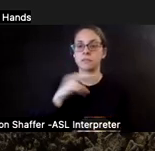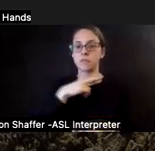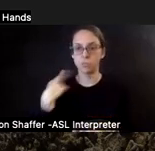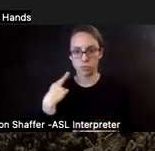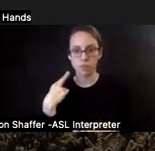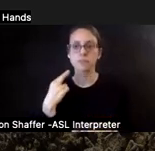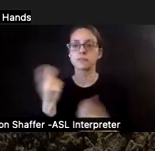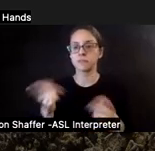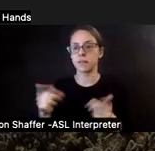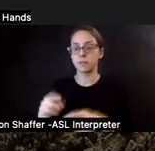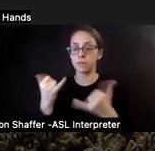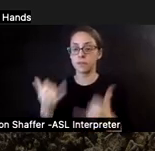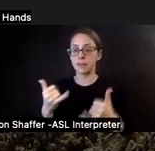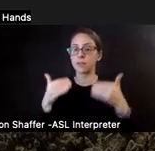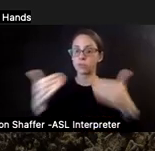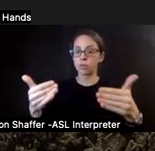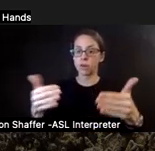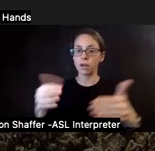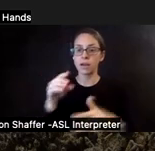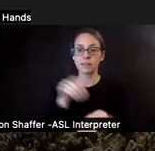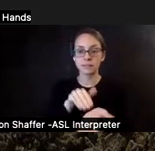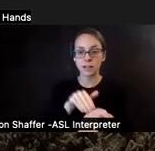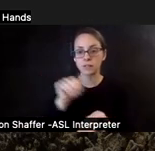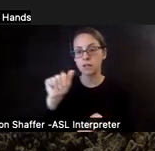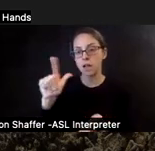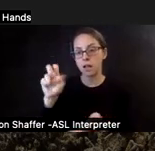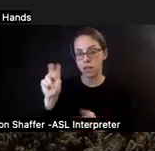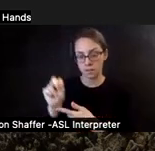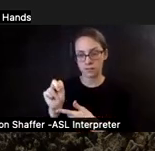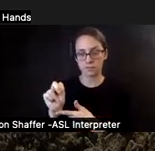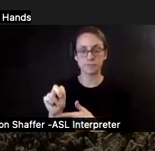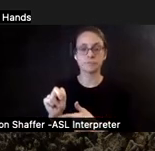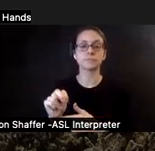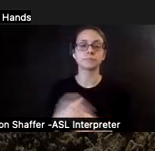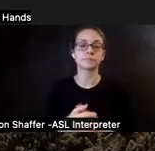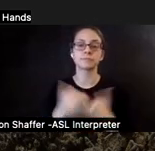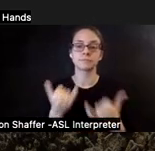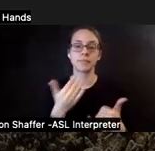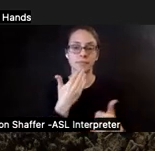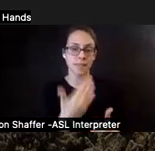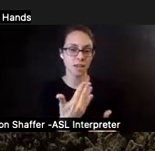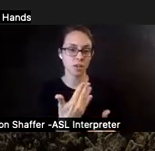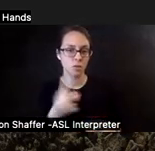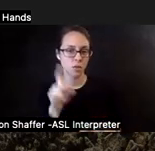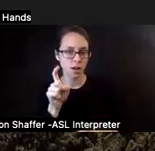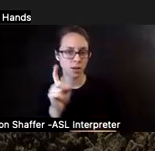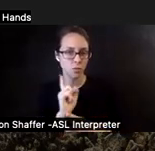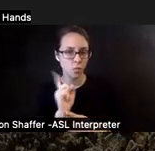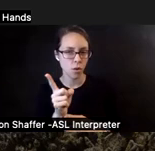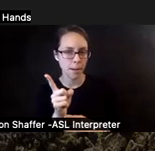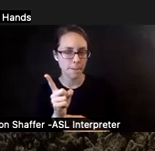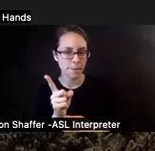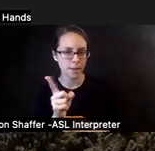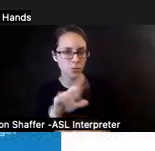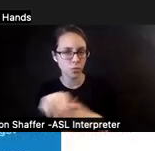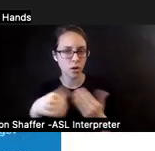going to let Dr. Allen start. Thank you. Thank you. I'm just going to give a minute just to make sure everyone